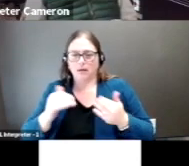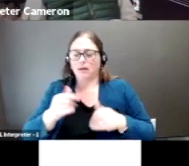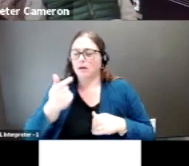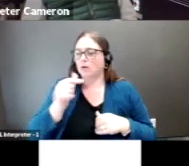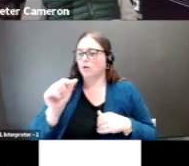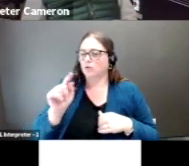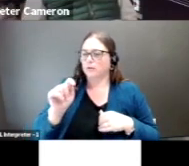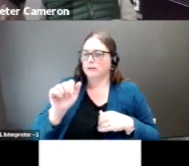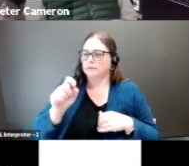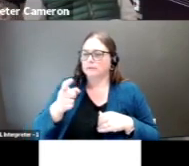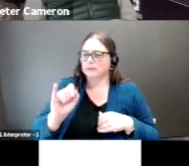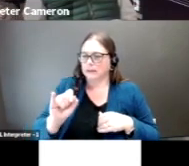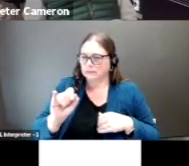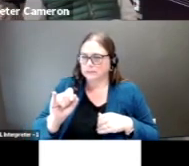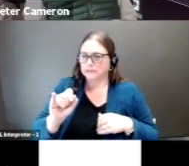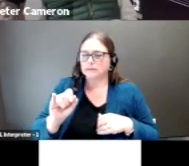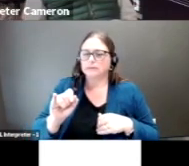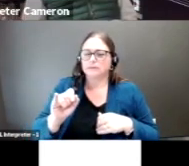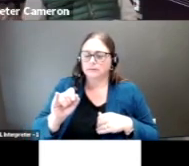co-op cab type